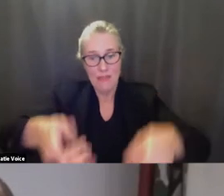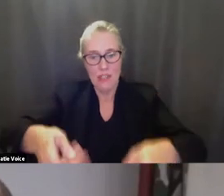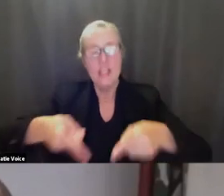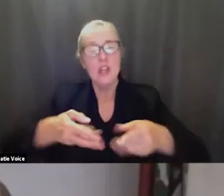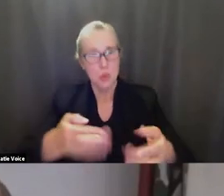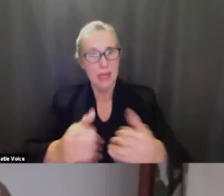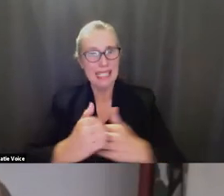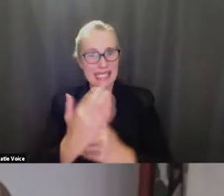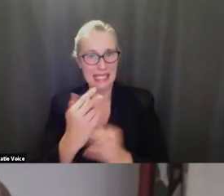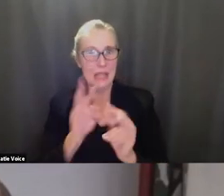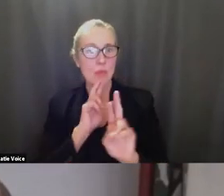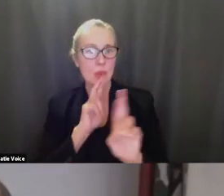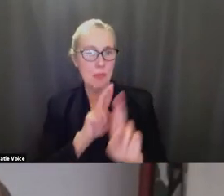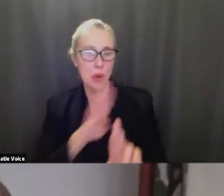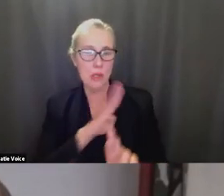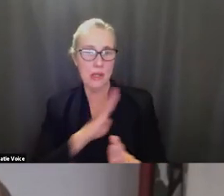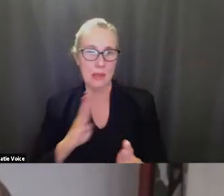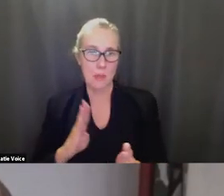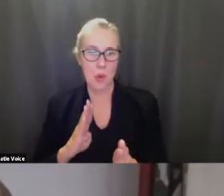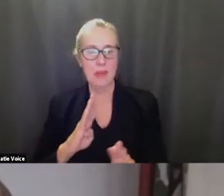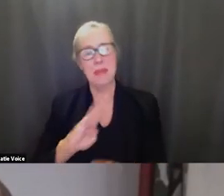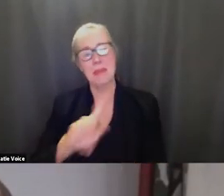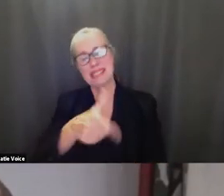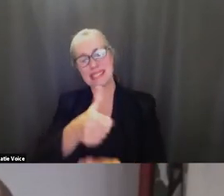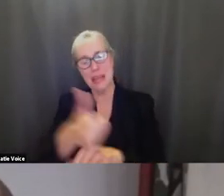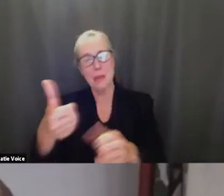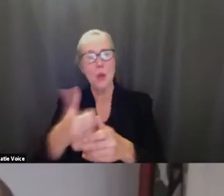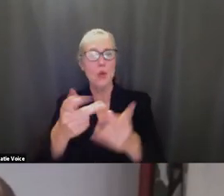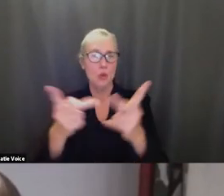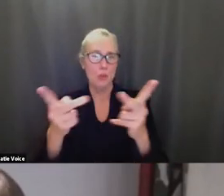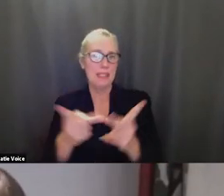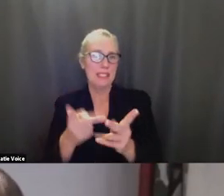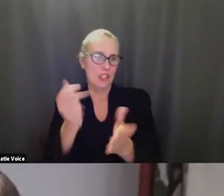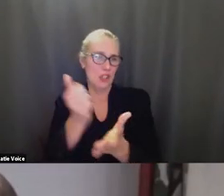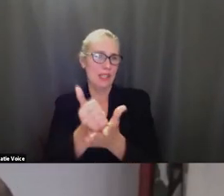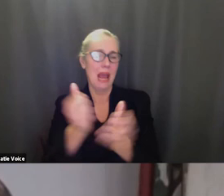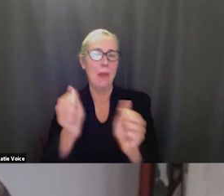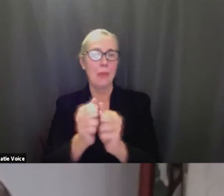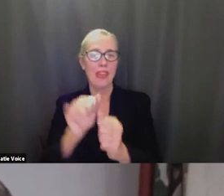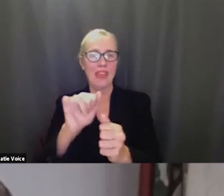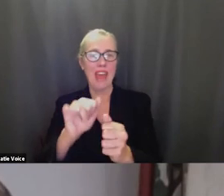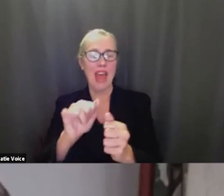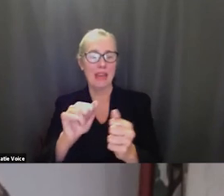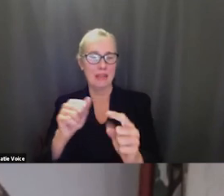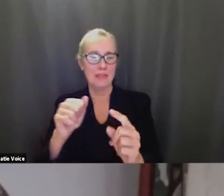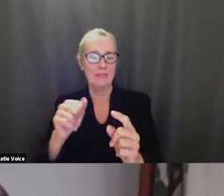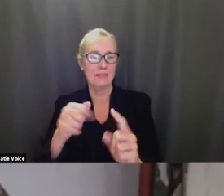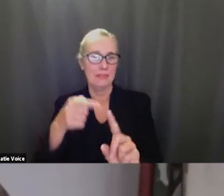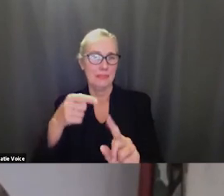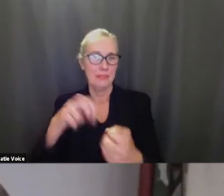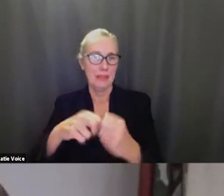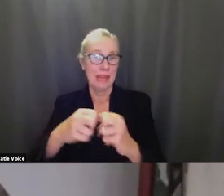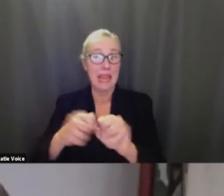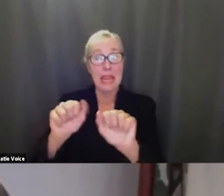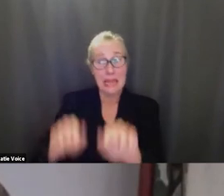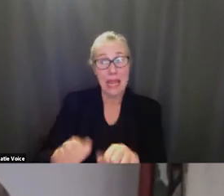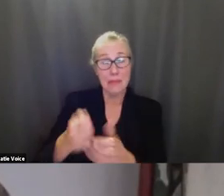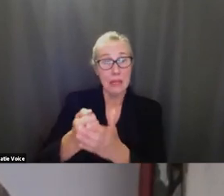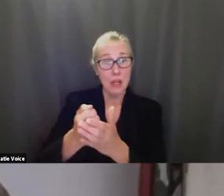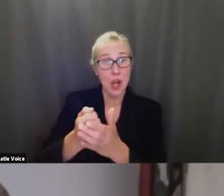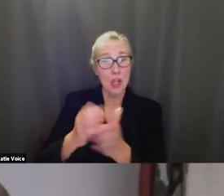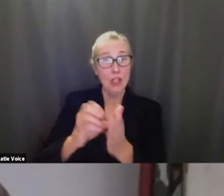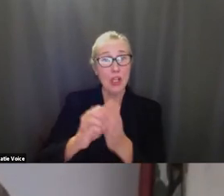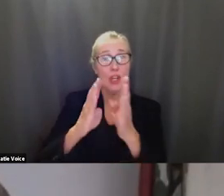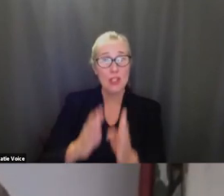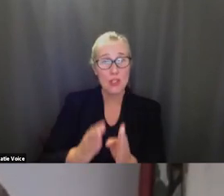type to help with this issue yes thank you keeping in mind it can be called a student resource officer just doesn't